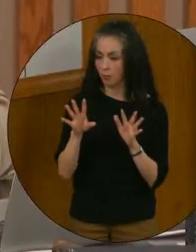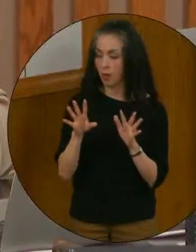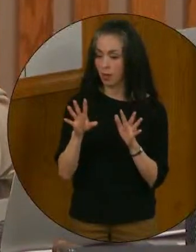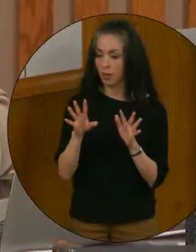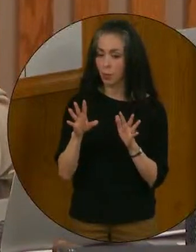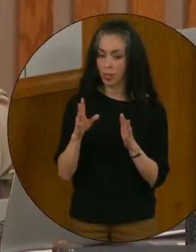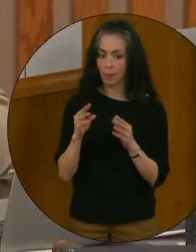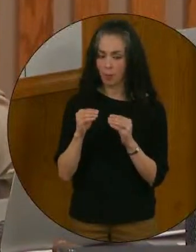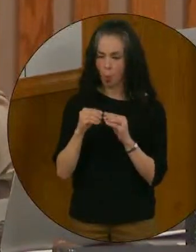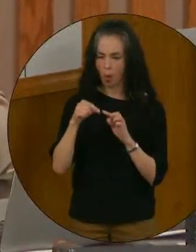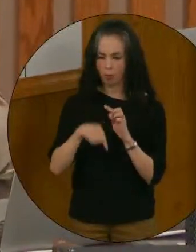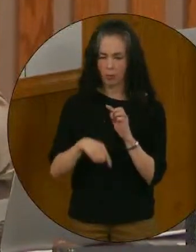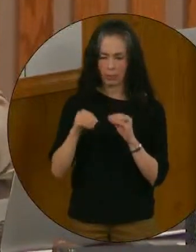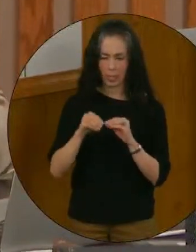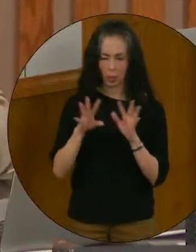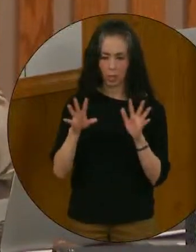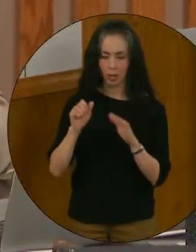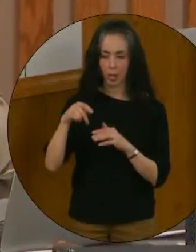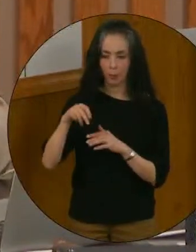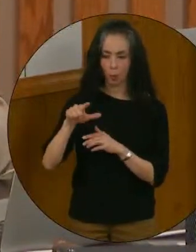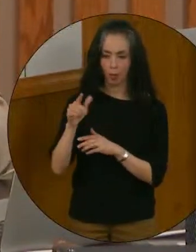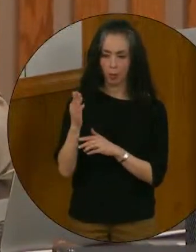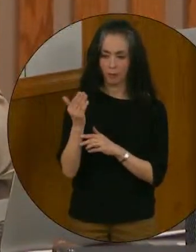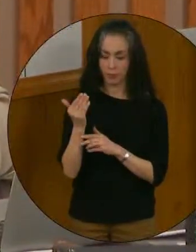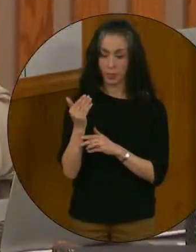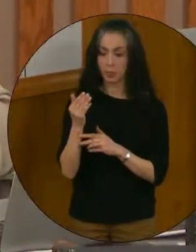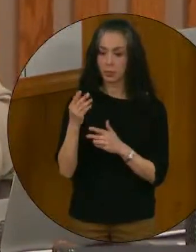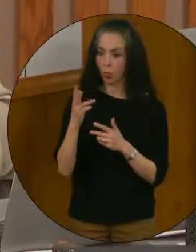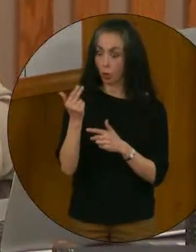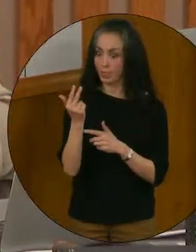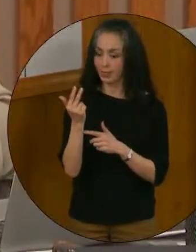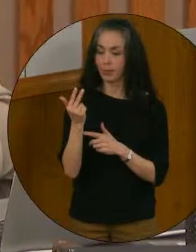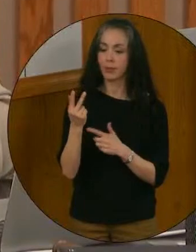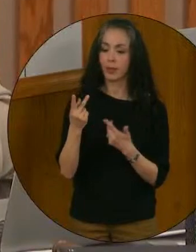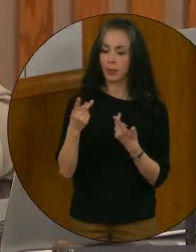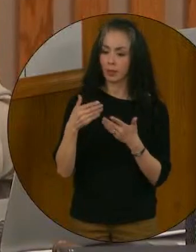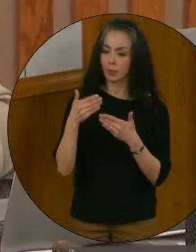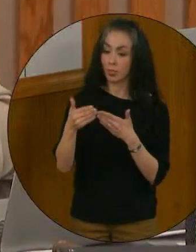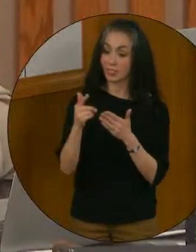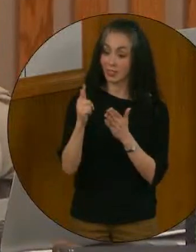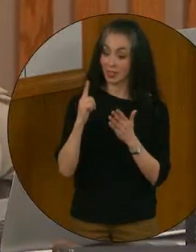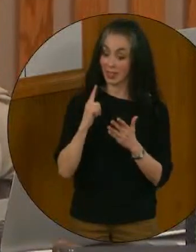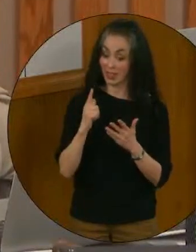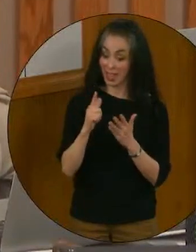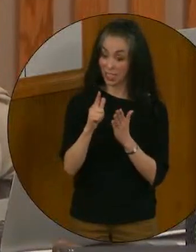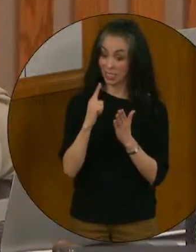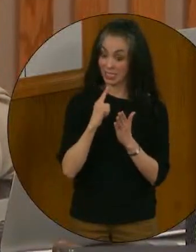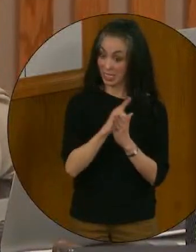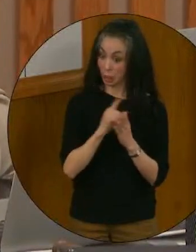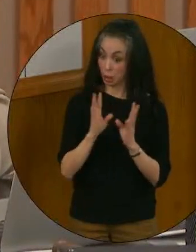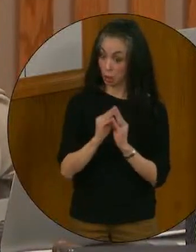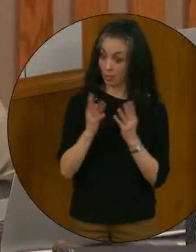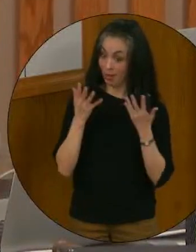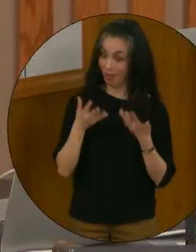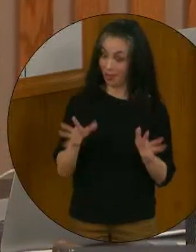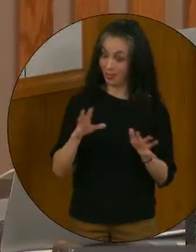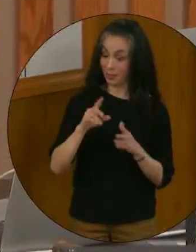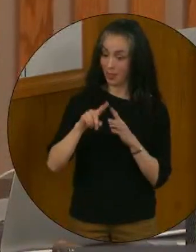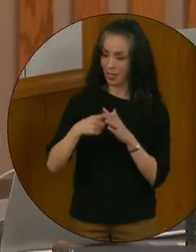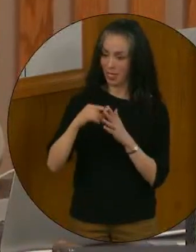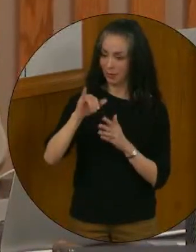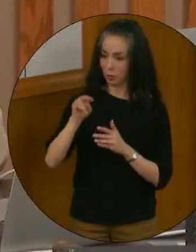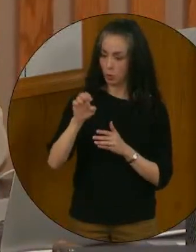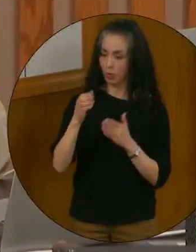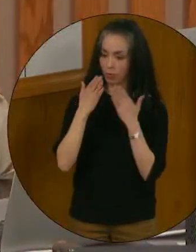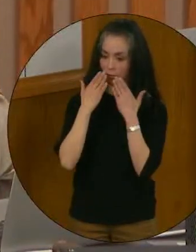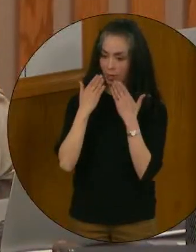more clarity on April 13th and even more clarity once the legislature ends at the beginning of June.